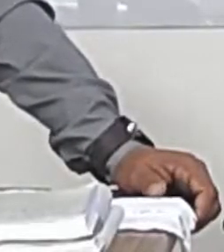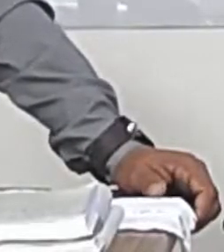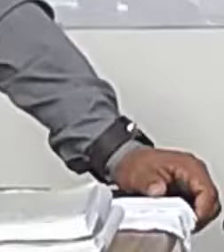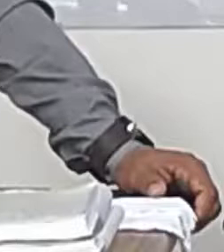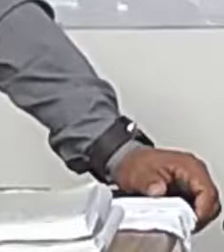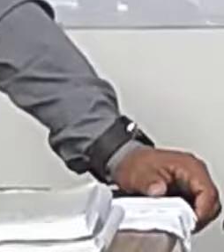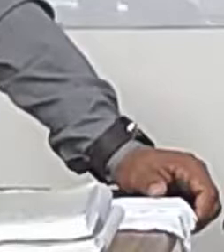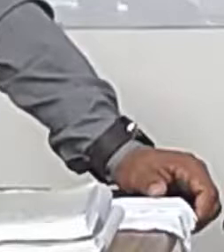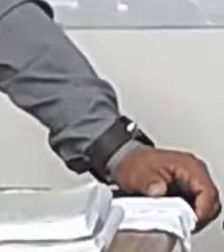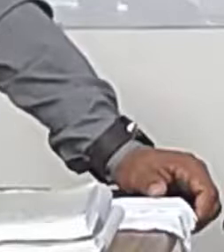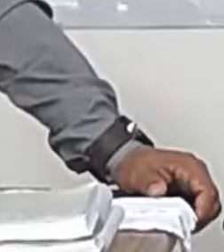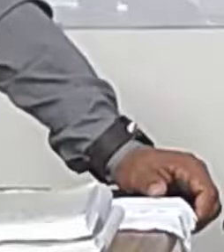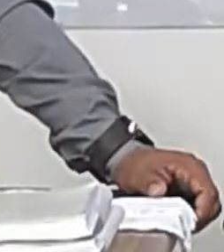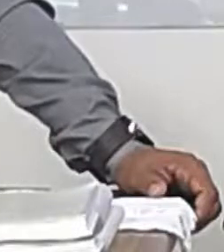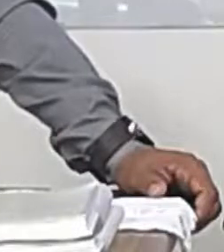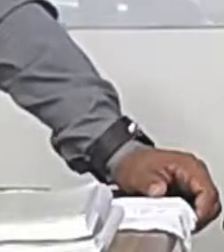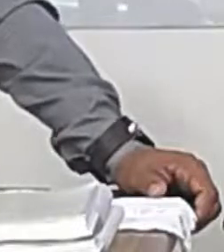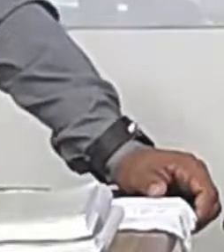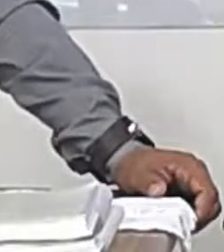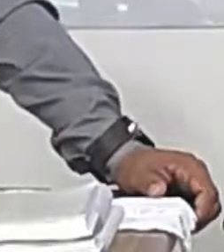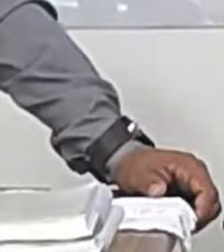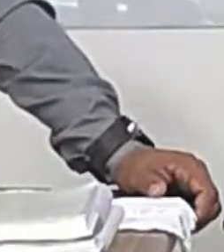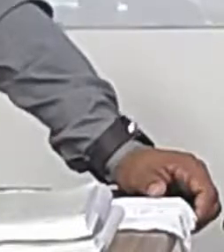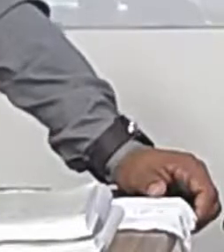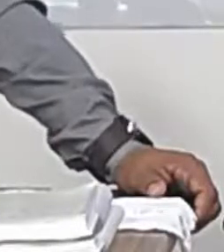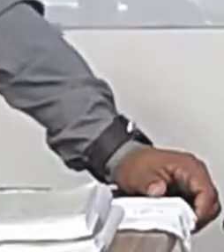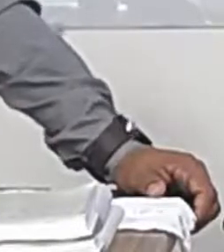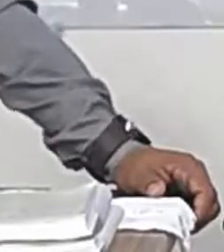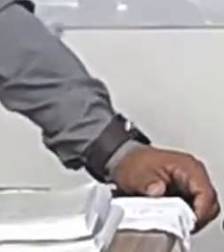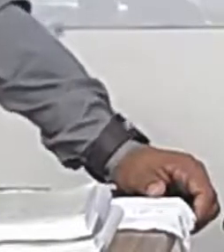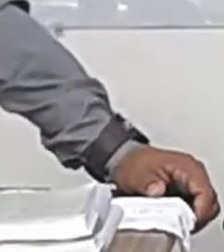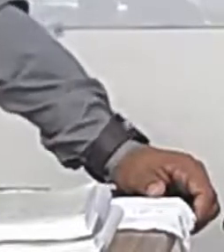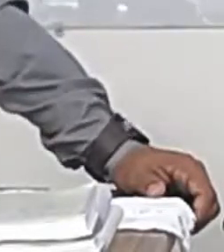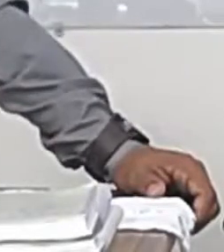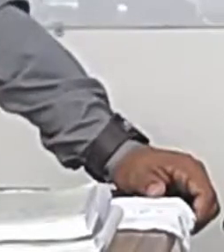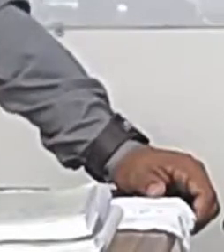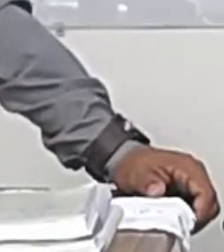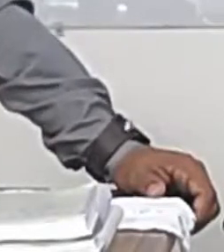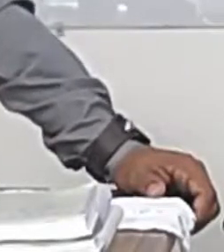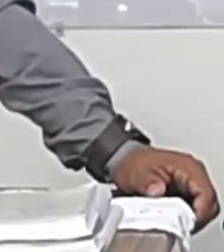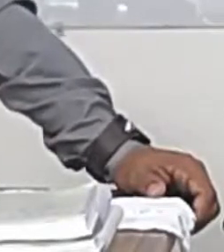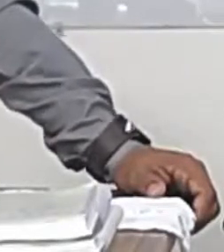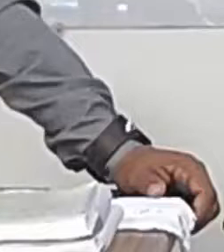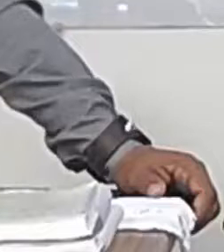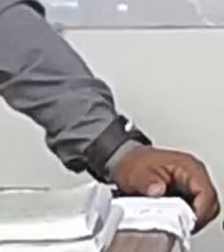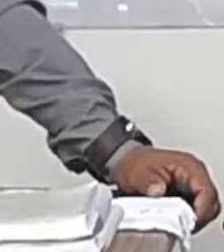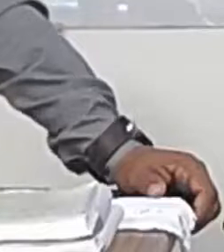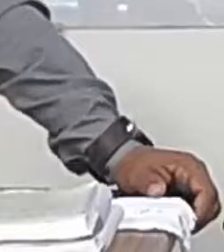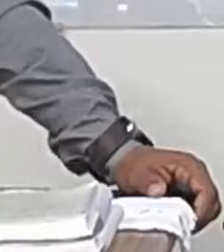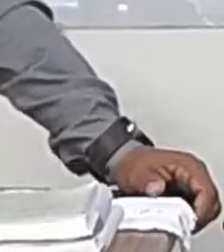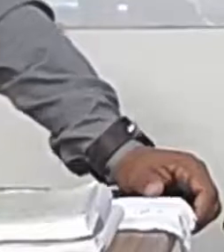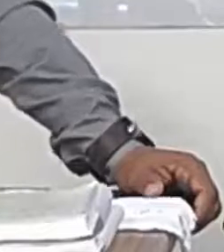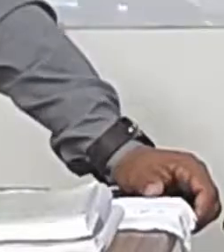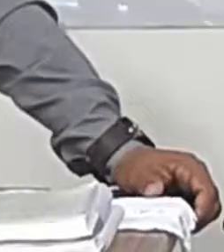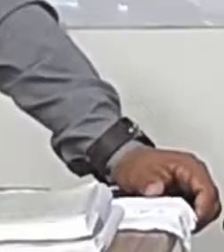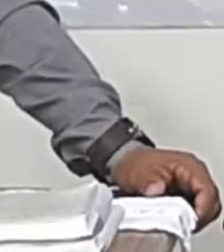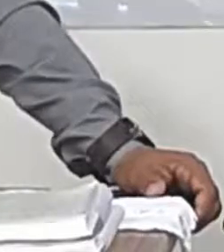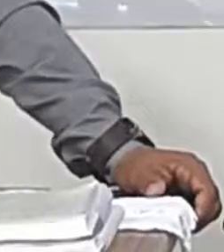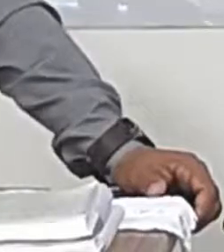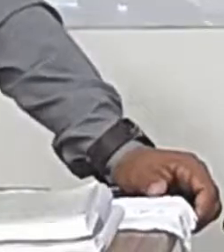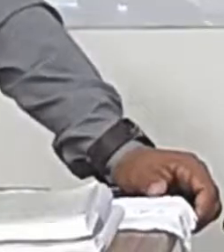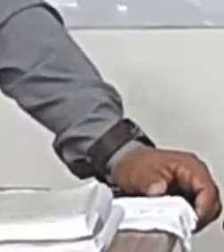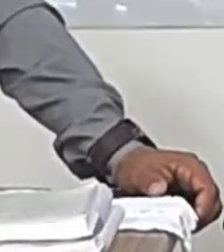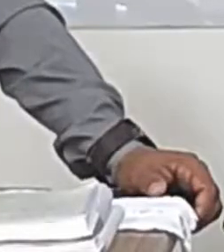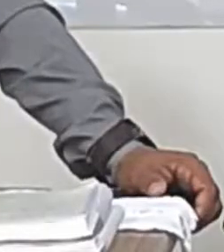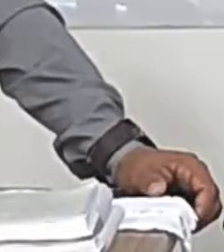a desire to take us to His home, to His house, to His eternity. Like the children